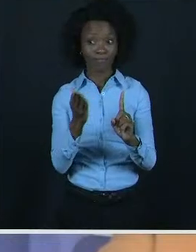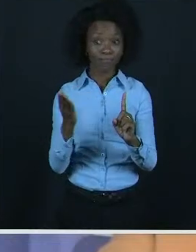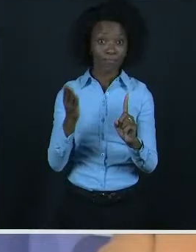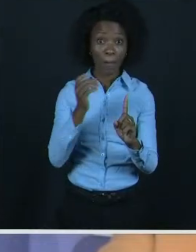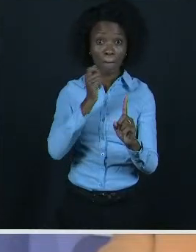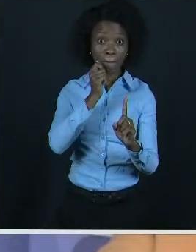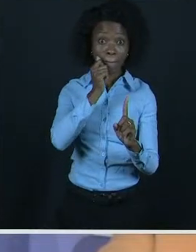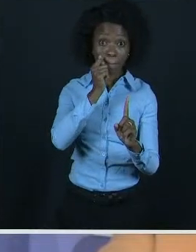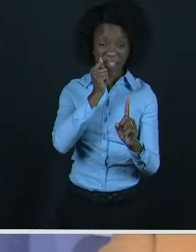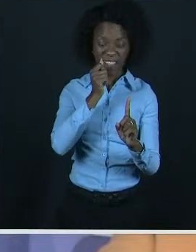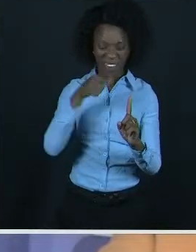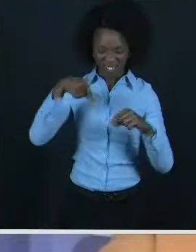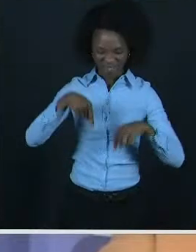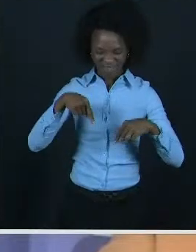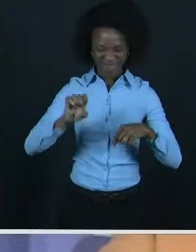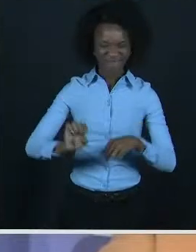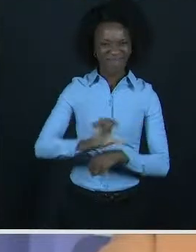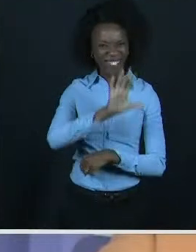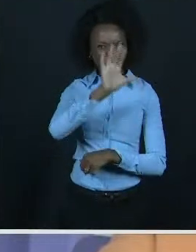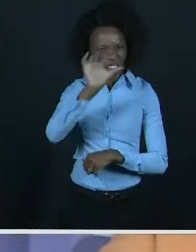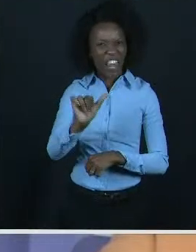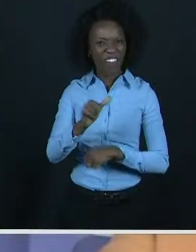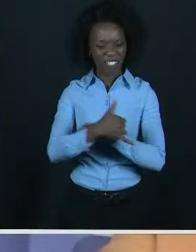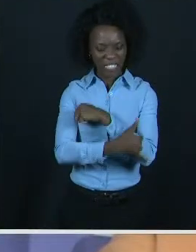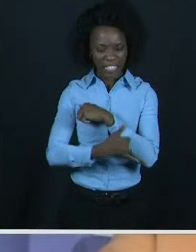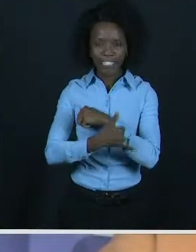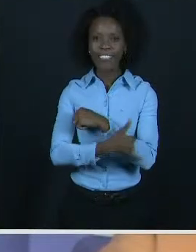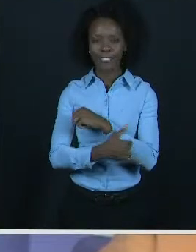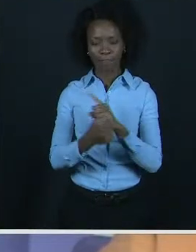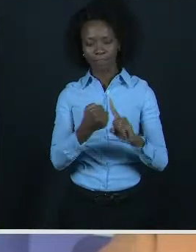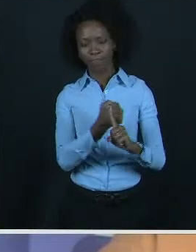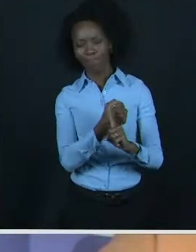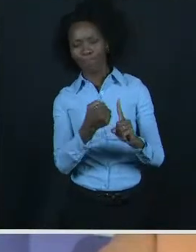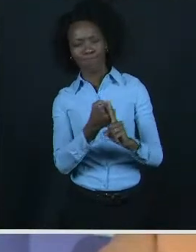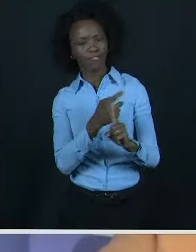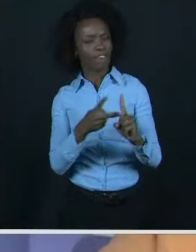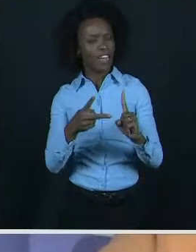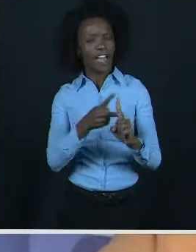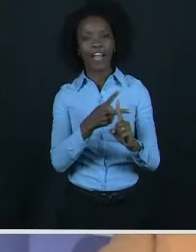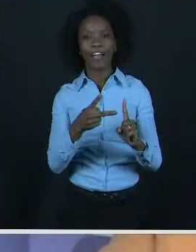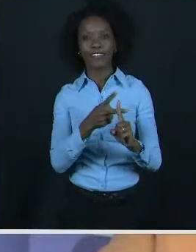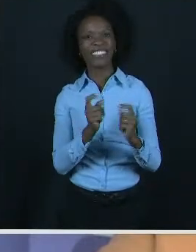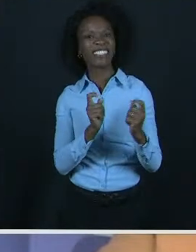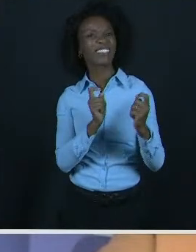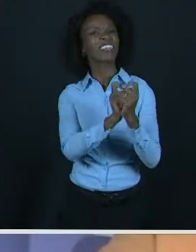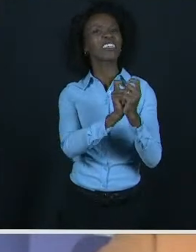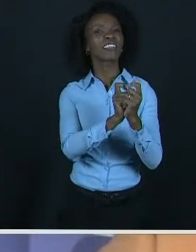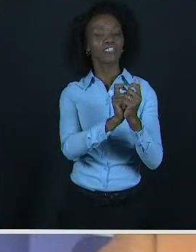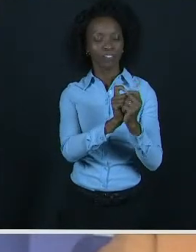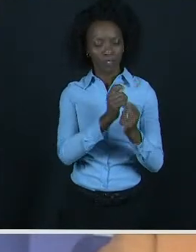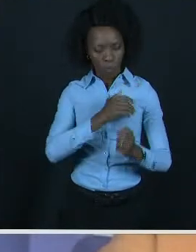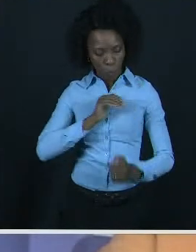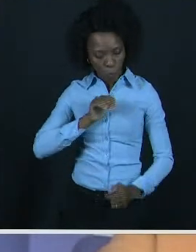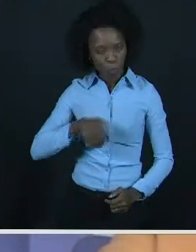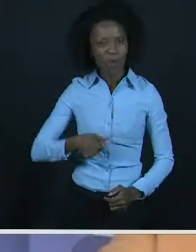the men of our country, perpetrate against women and children in South